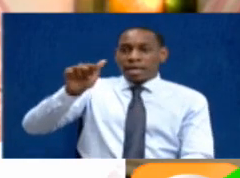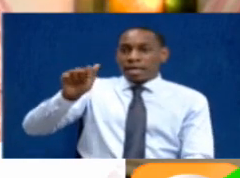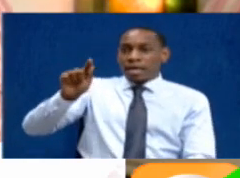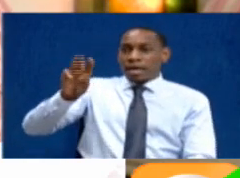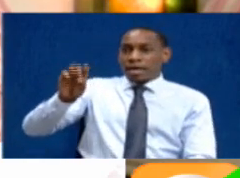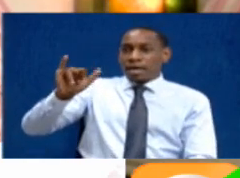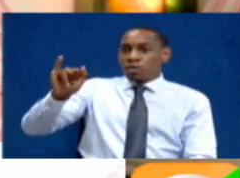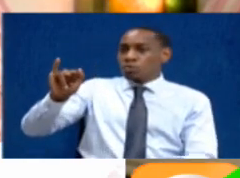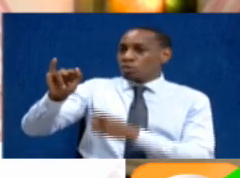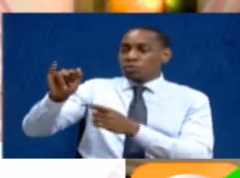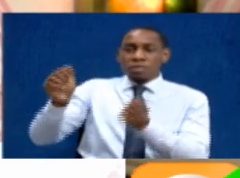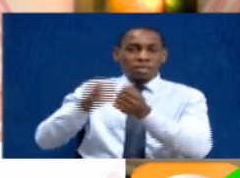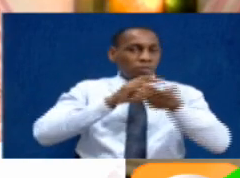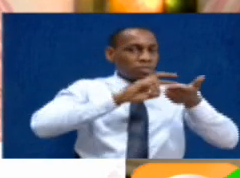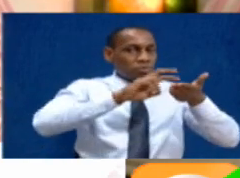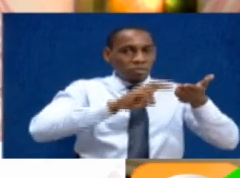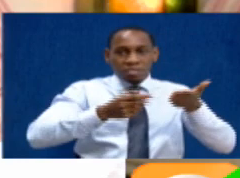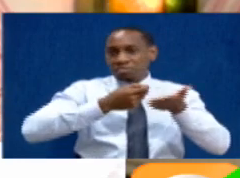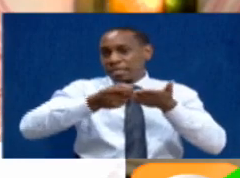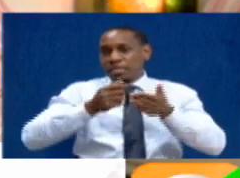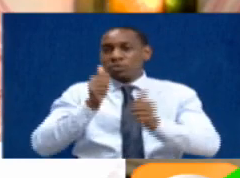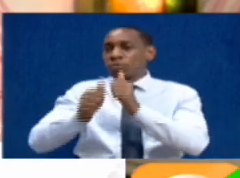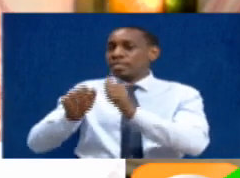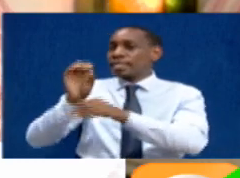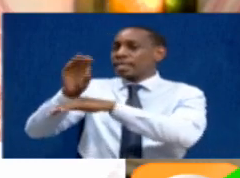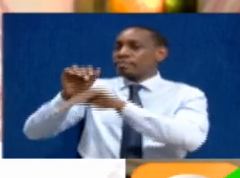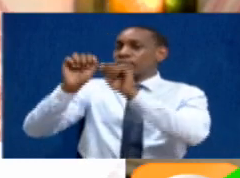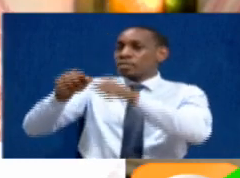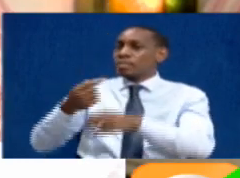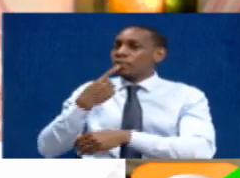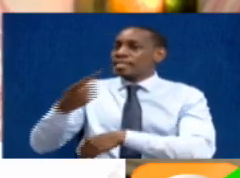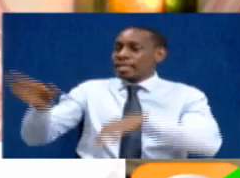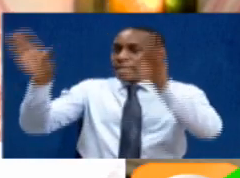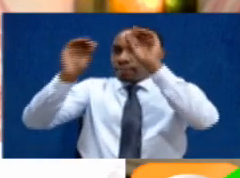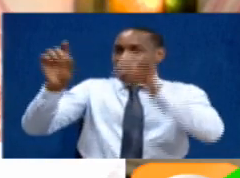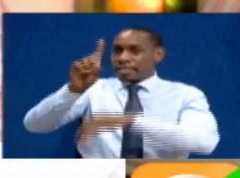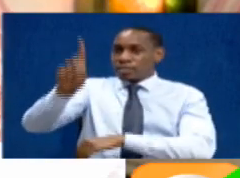Atwoli is barely literate. I don't think he has gone to, what advice can he give to a president?